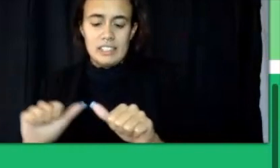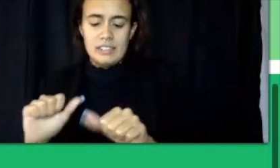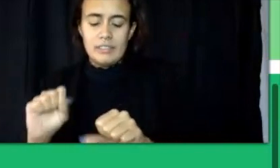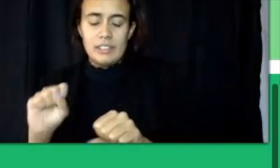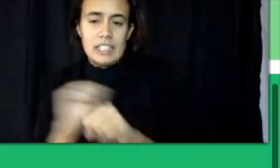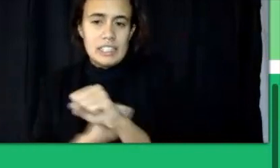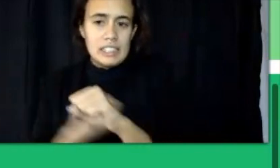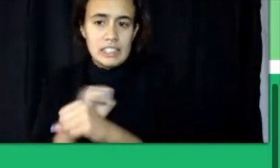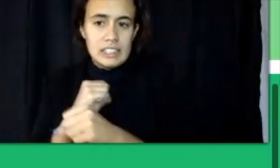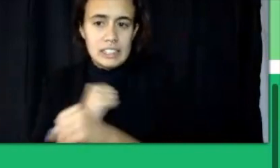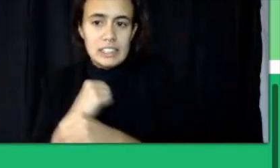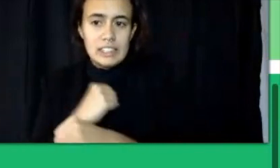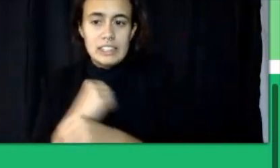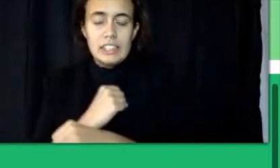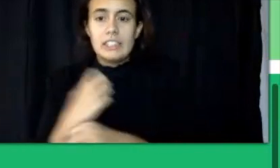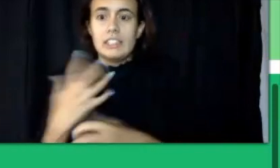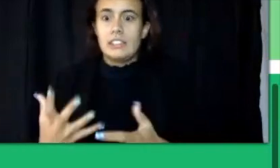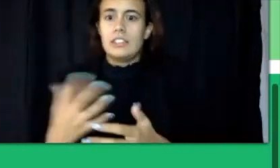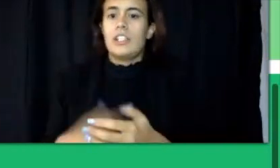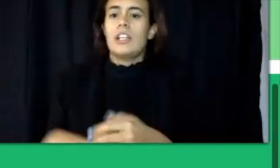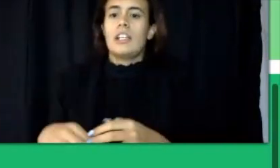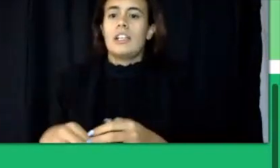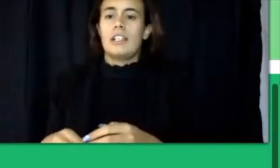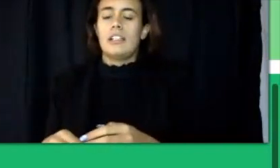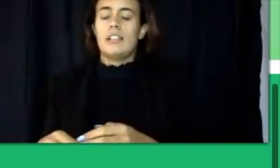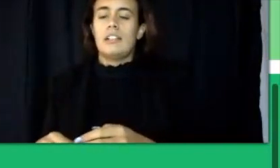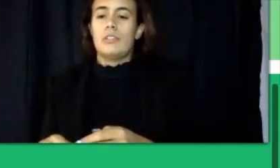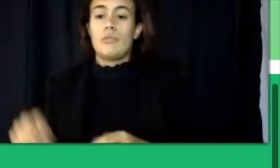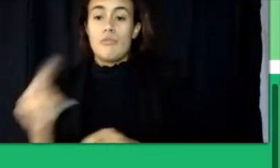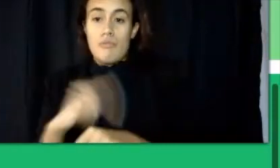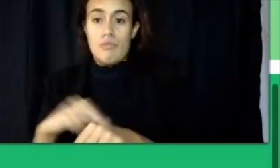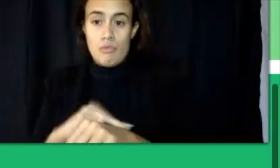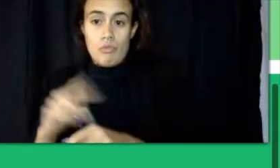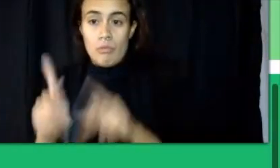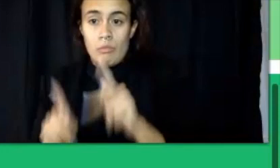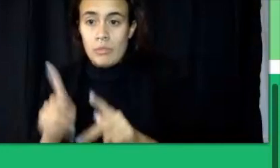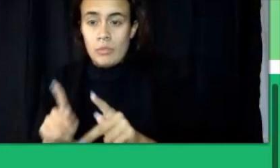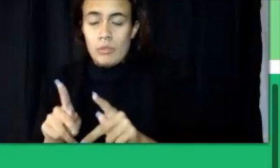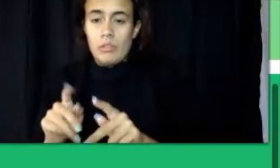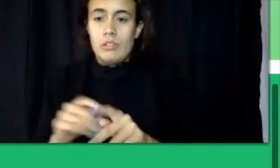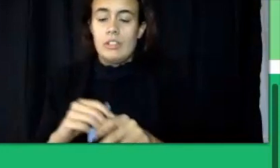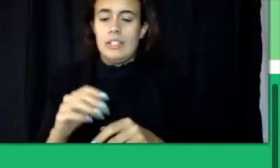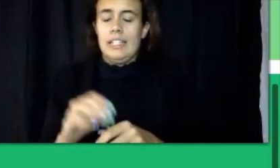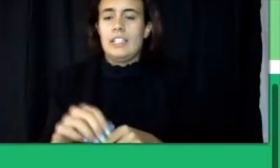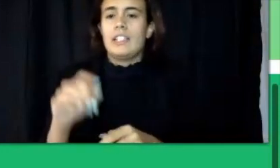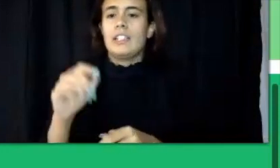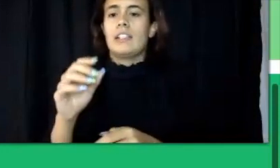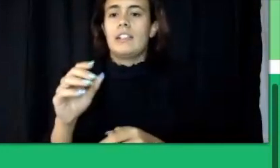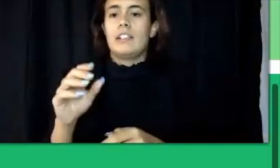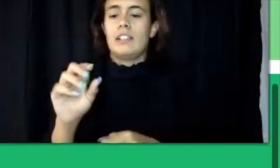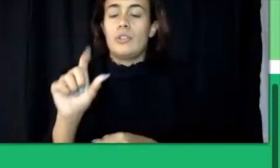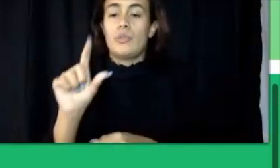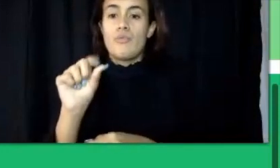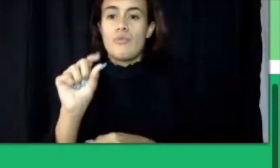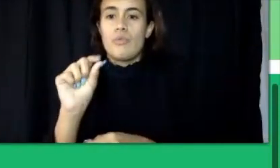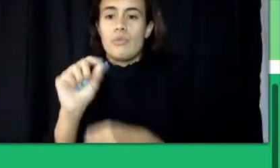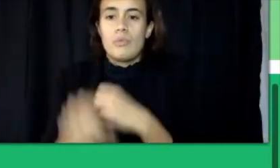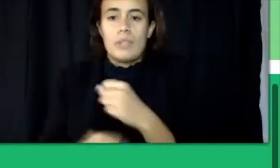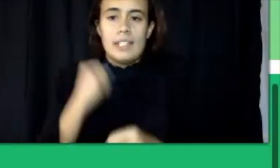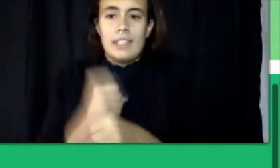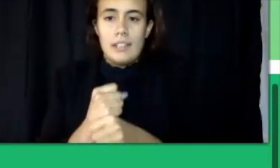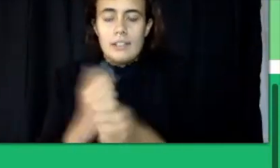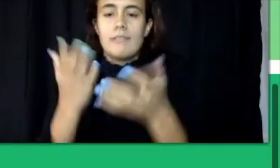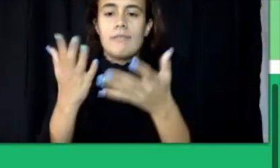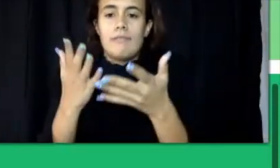average person 20 years to pay back their student debt, while a lot of people are, building their